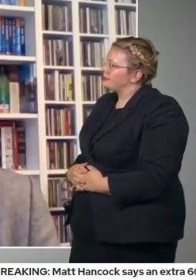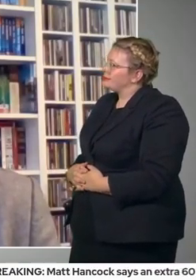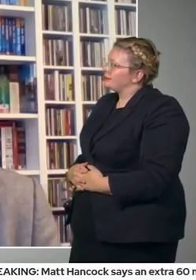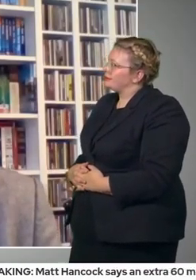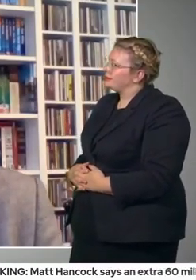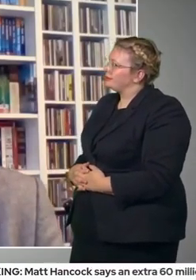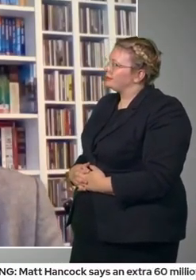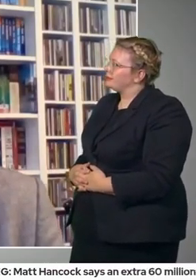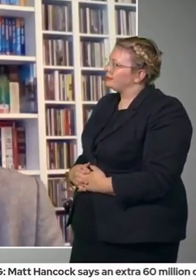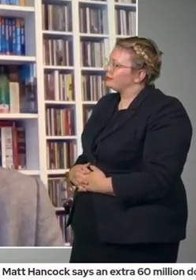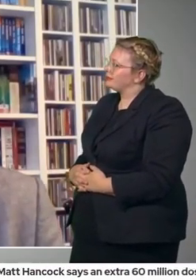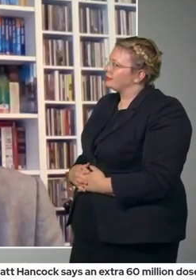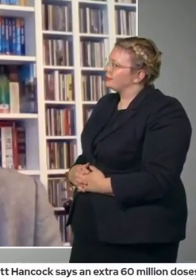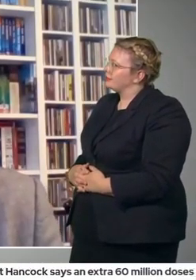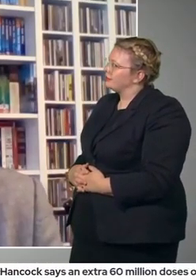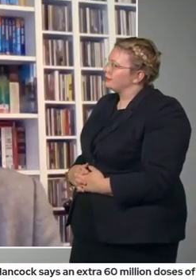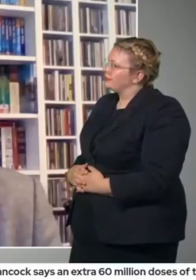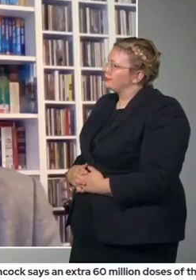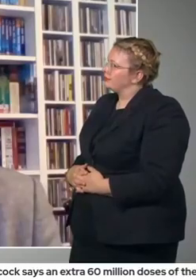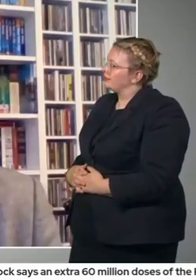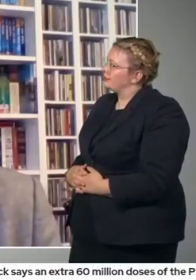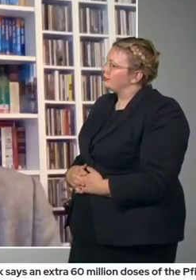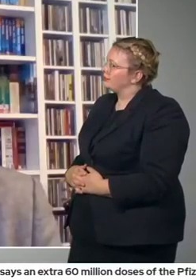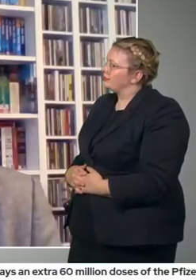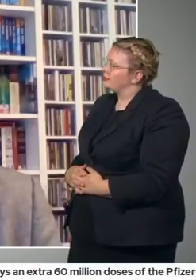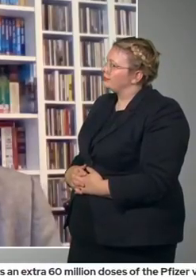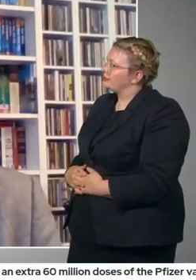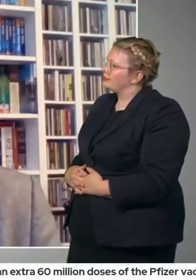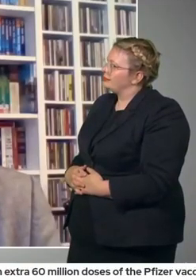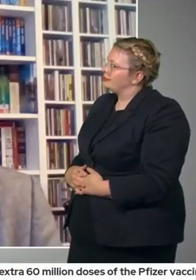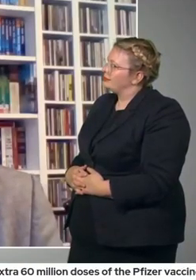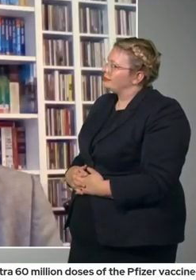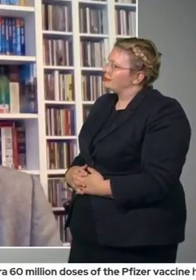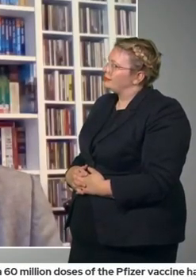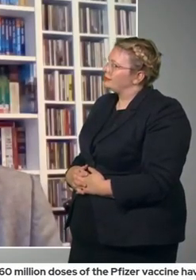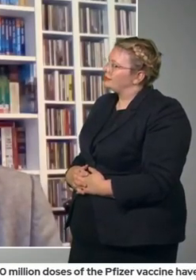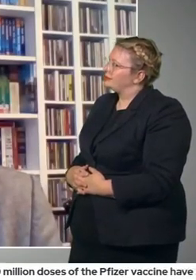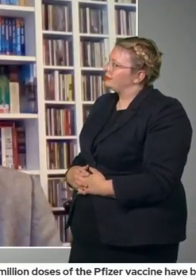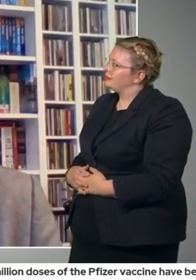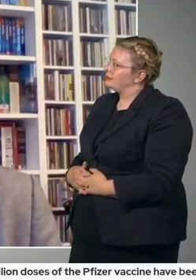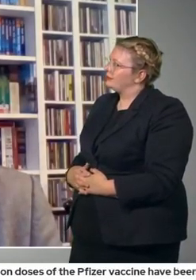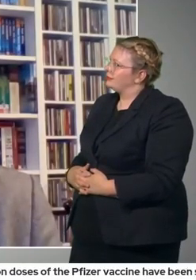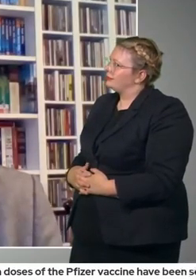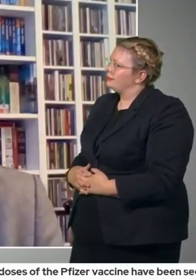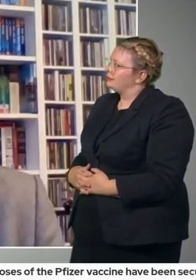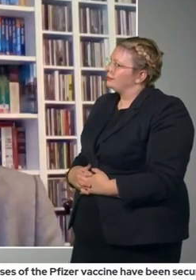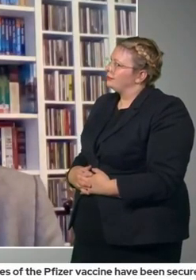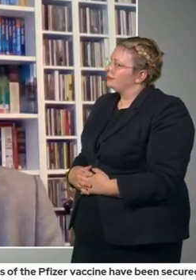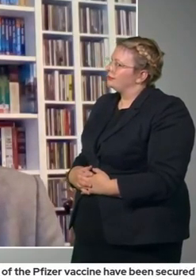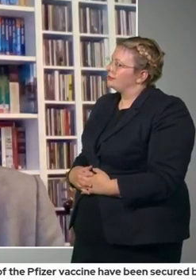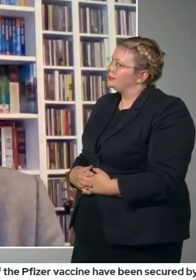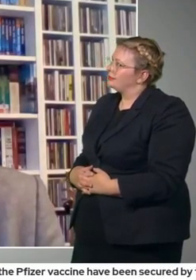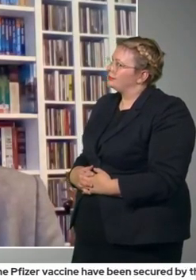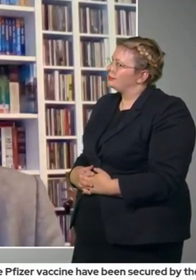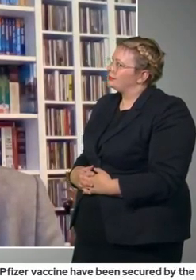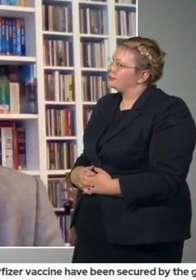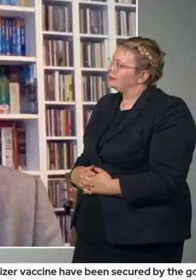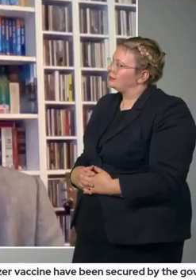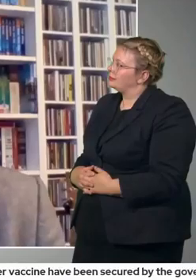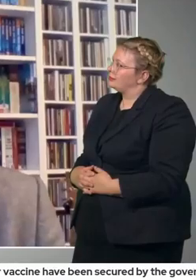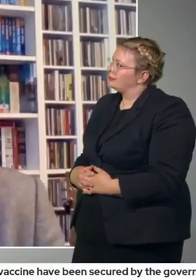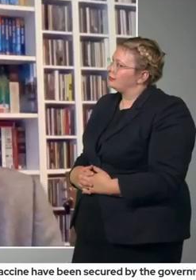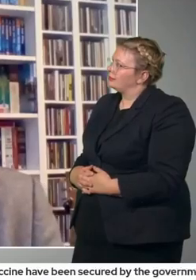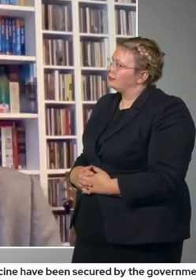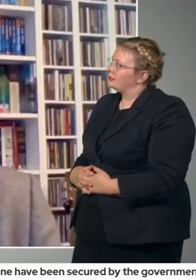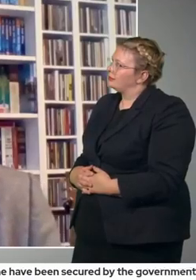Ramsey said today, there are different cultural perspectives and there's a desire for everyone to move at once here? And for you, Secretary of